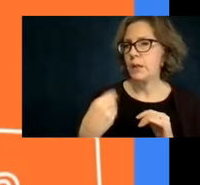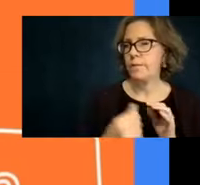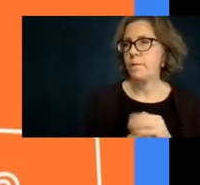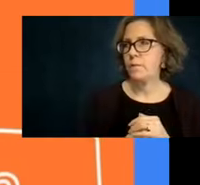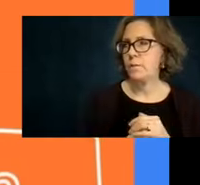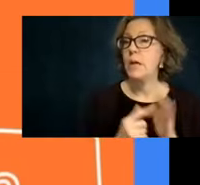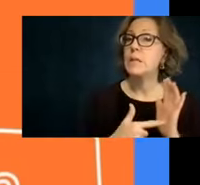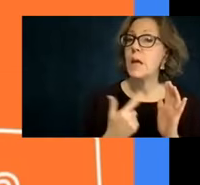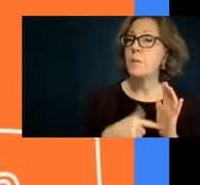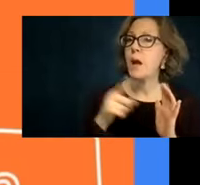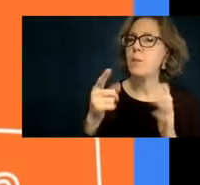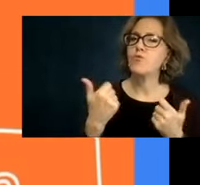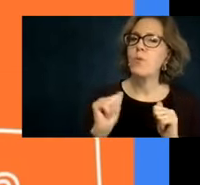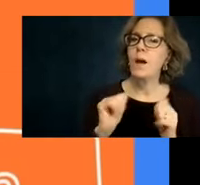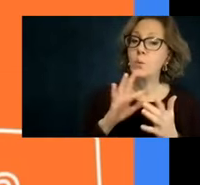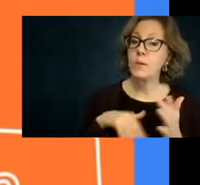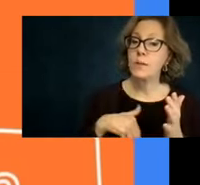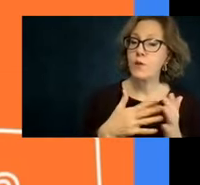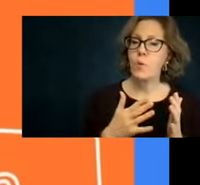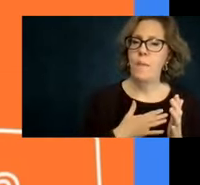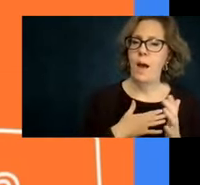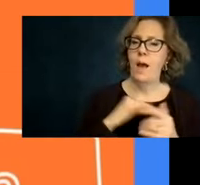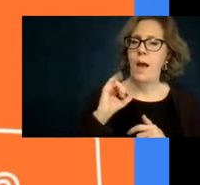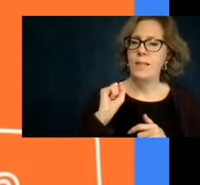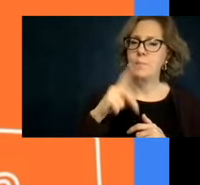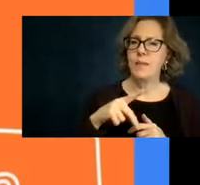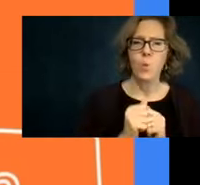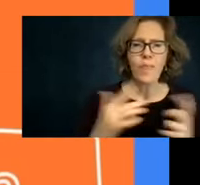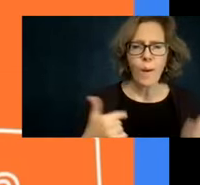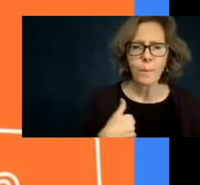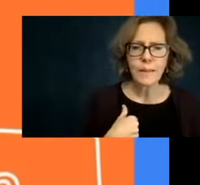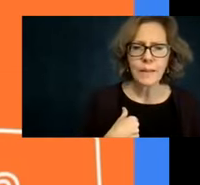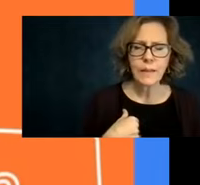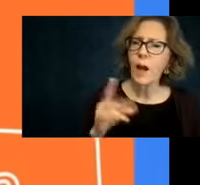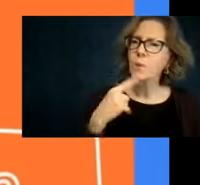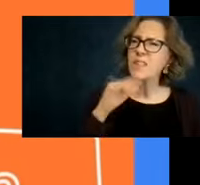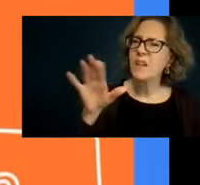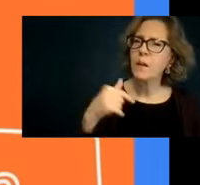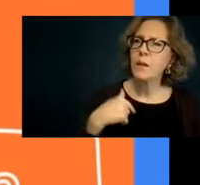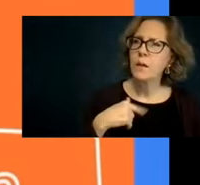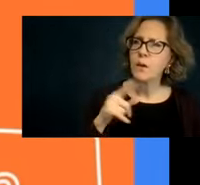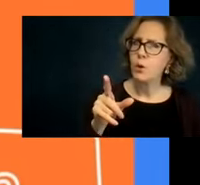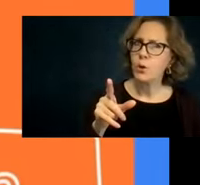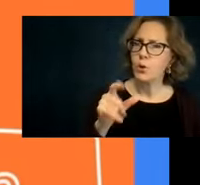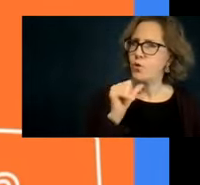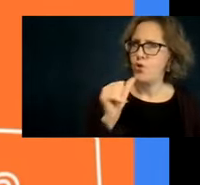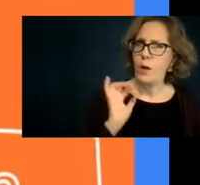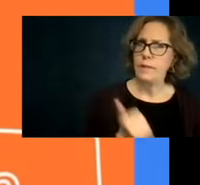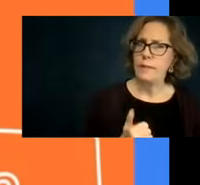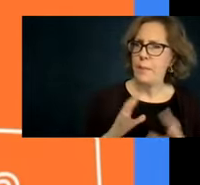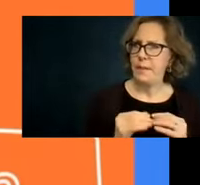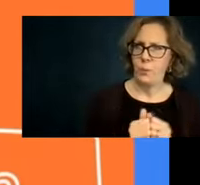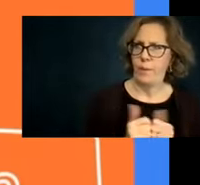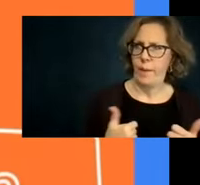sometimes they would try to schedule my ISP without me. And I would say something like, you're not going to have my ISP without